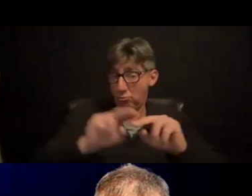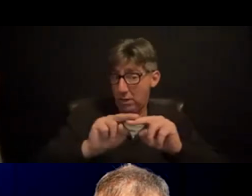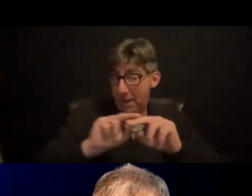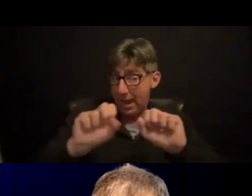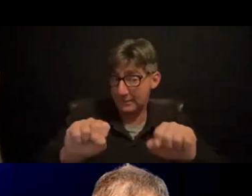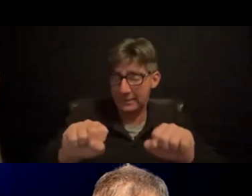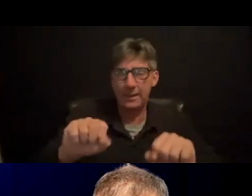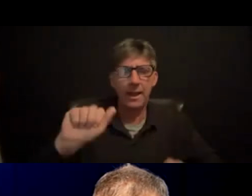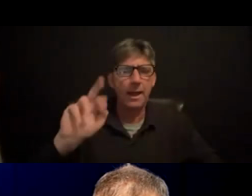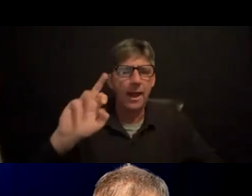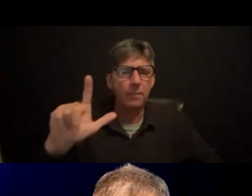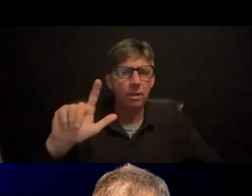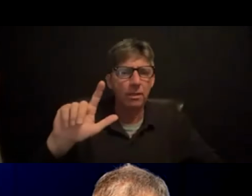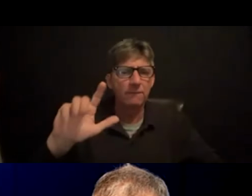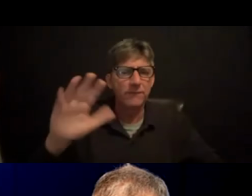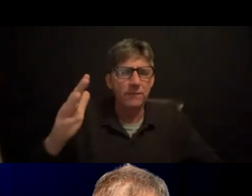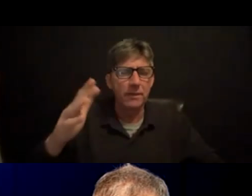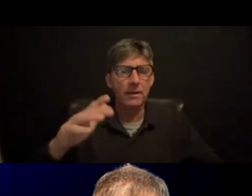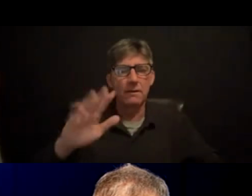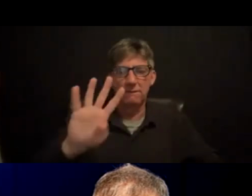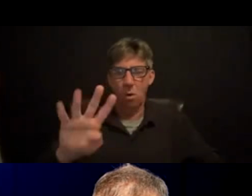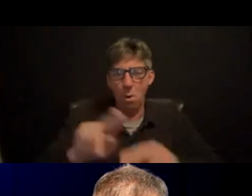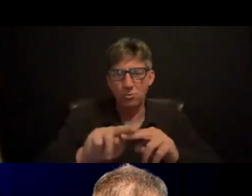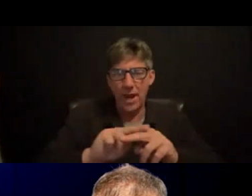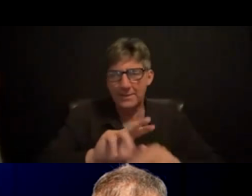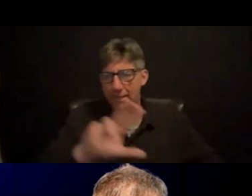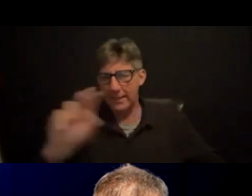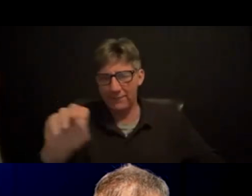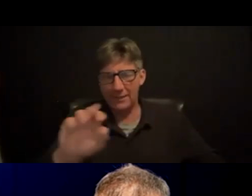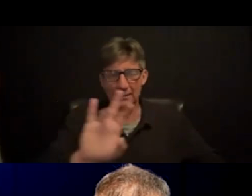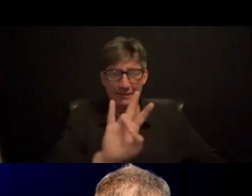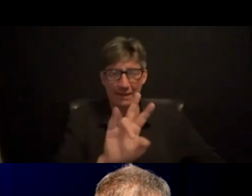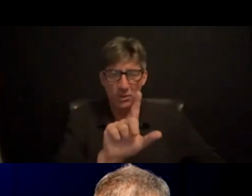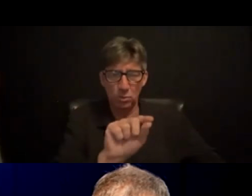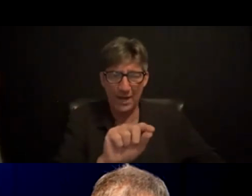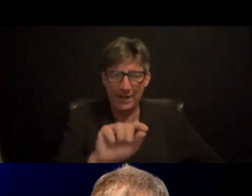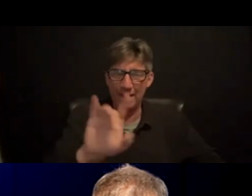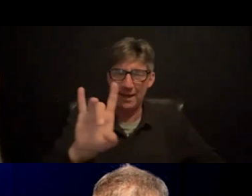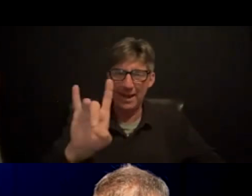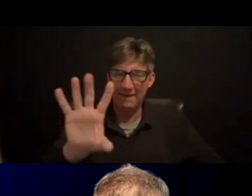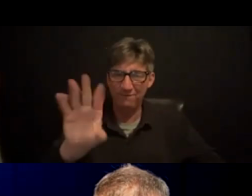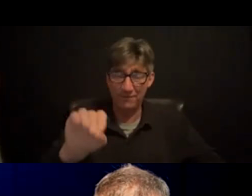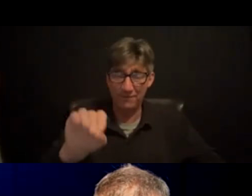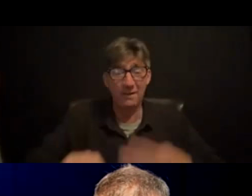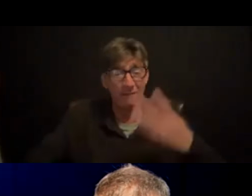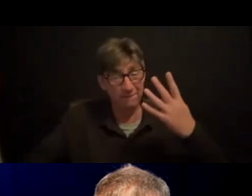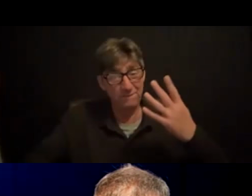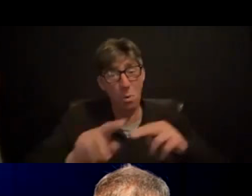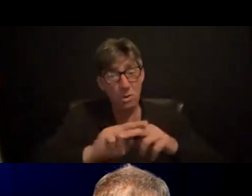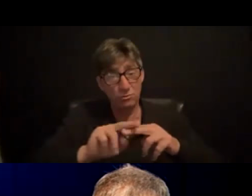four trains leaving Endicott between kind of 7:20 and 8:50. So I think that